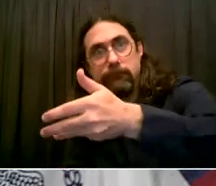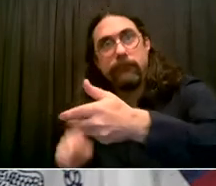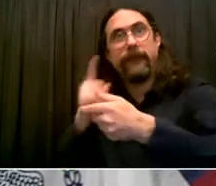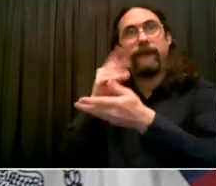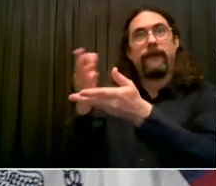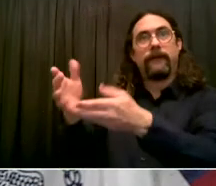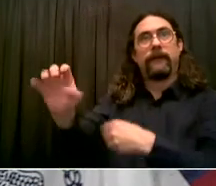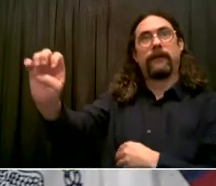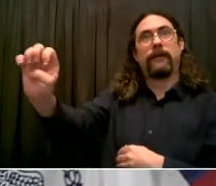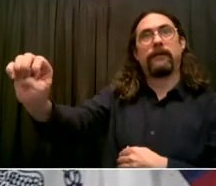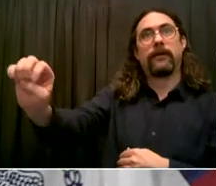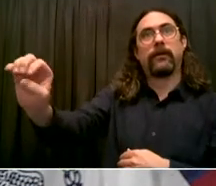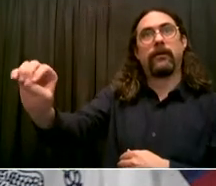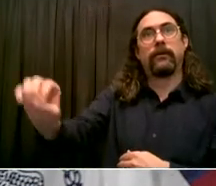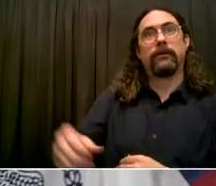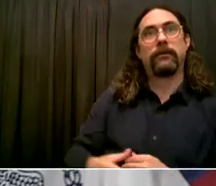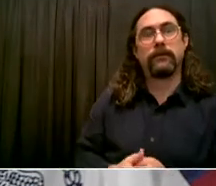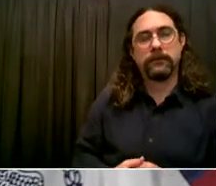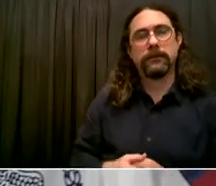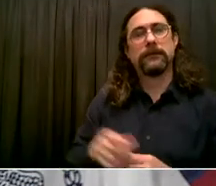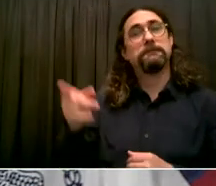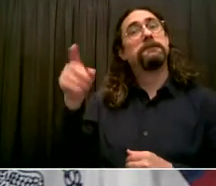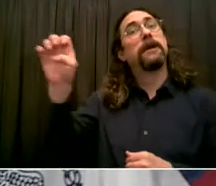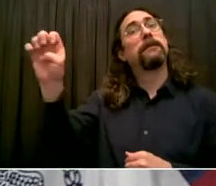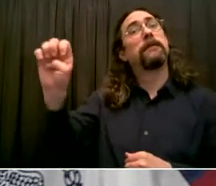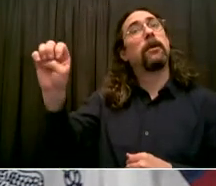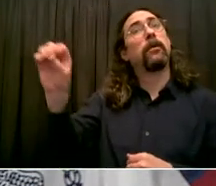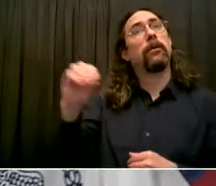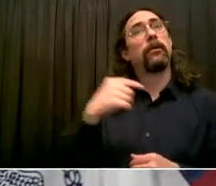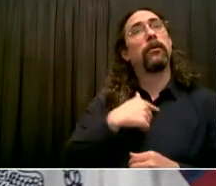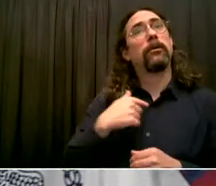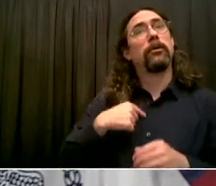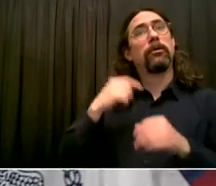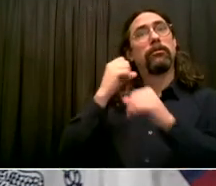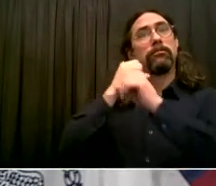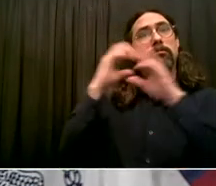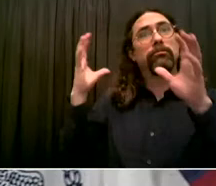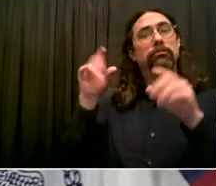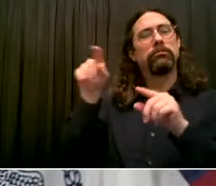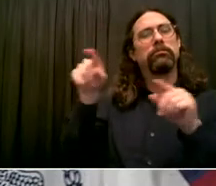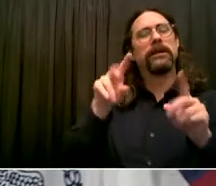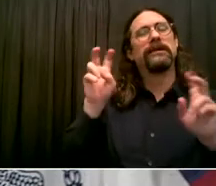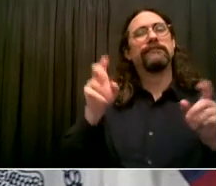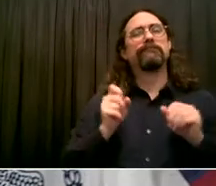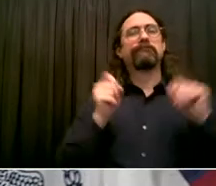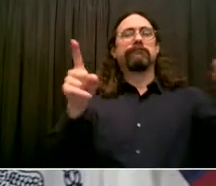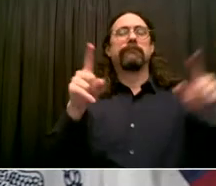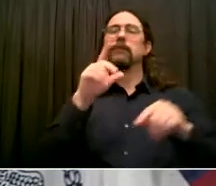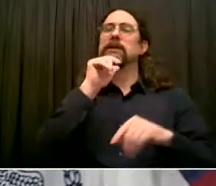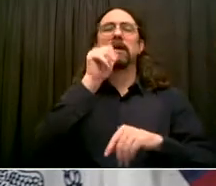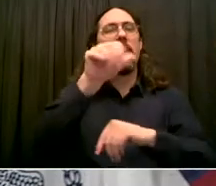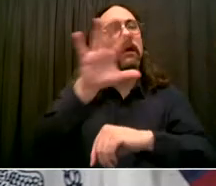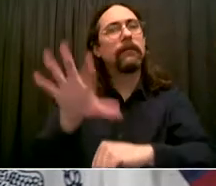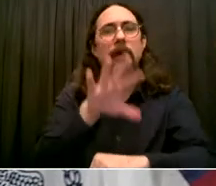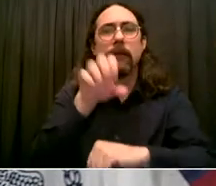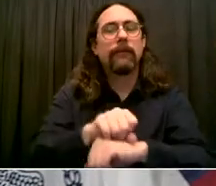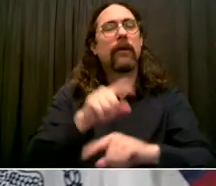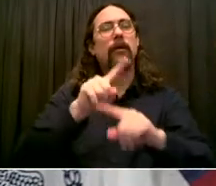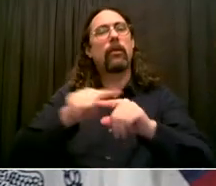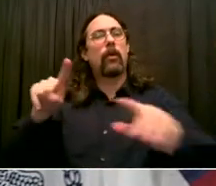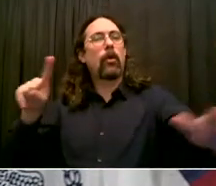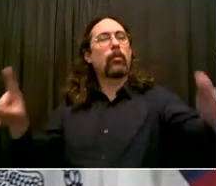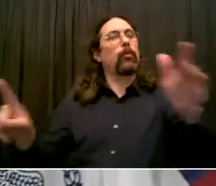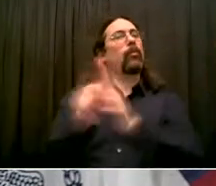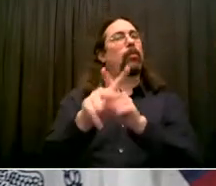work and encourage seniors to get appointments who haven't gotten them yet. We are also watching carefully to make sure we don't end up with a different kind of problem, which